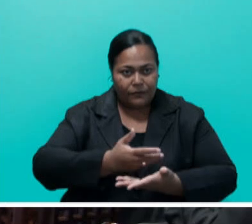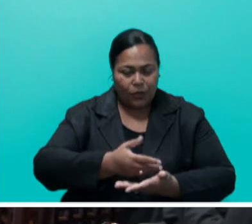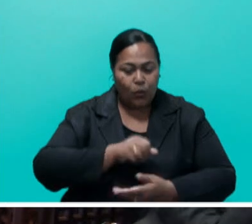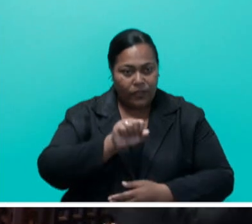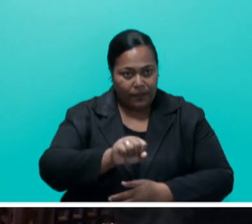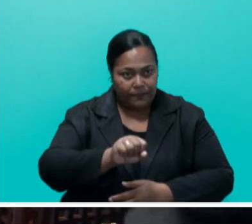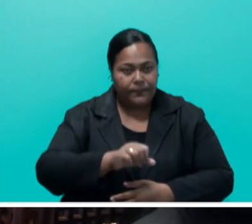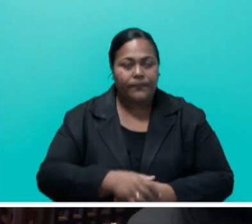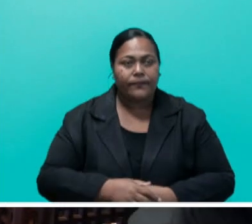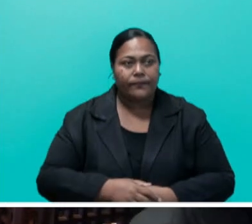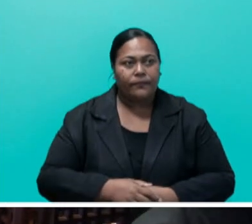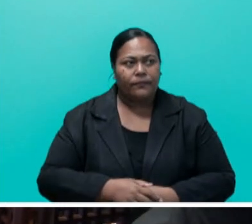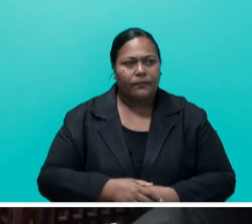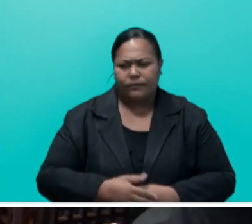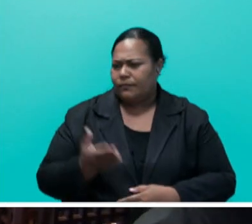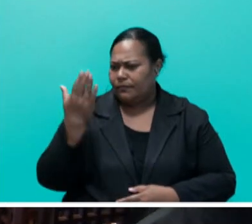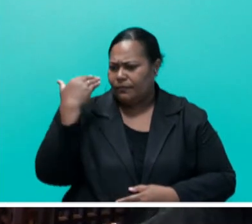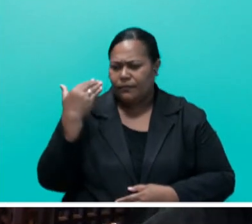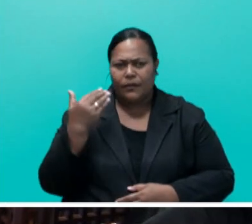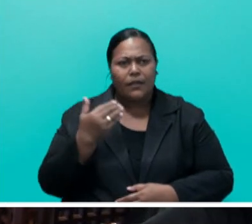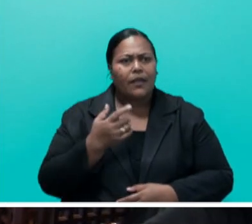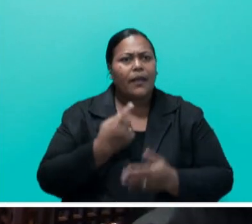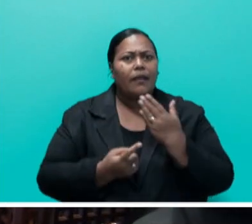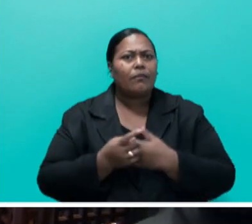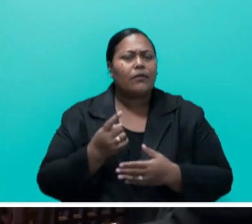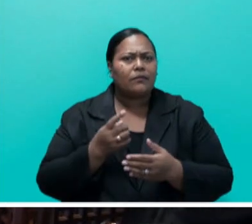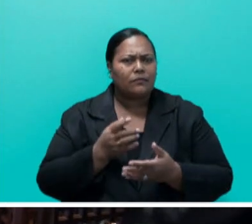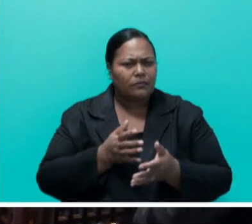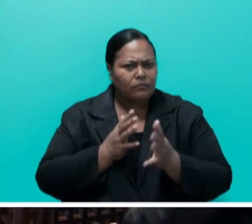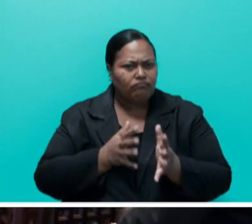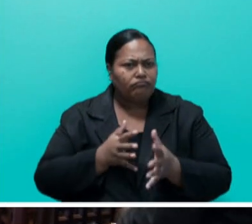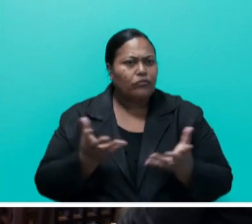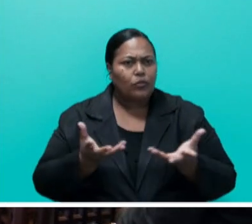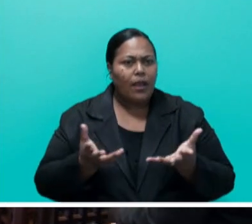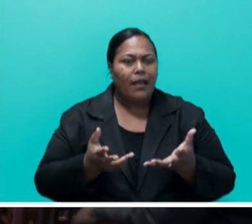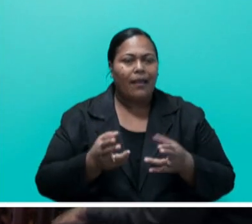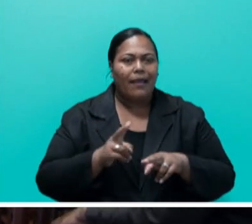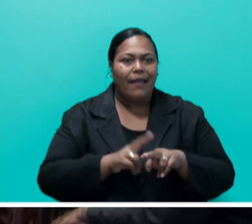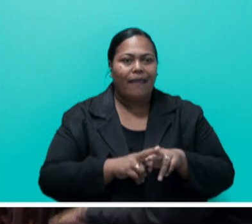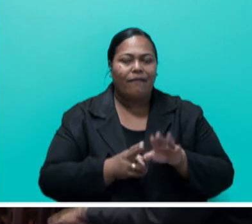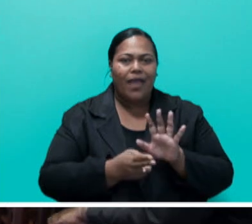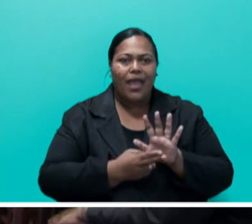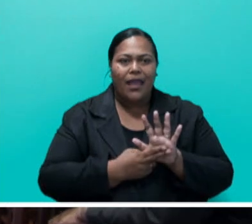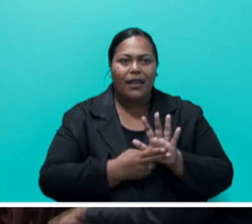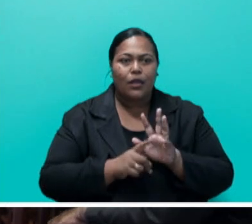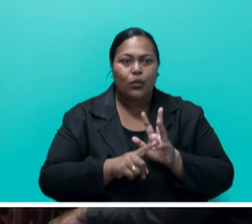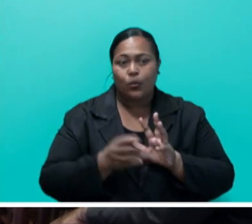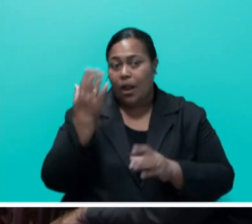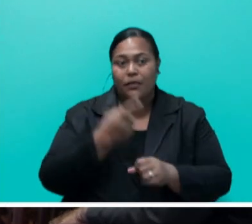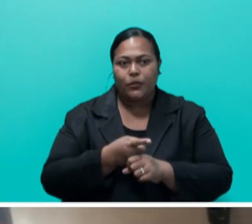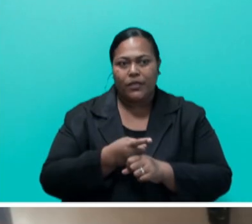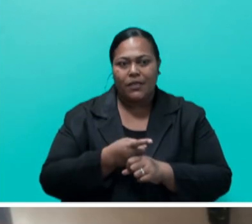One of the last major ones that we had was held in Fiji National University last week.